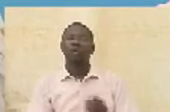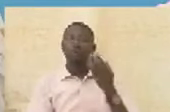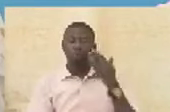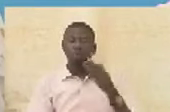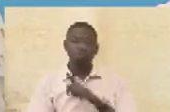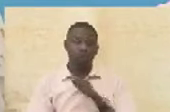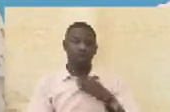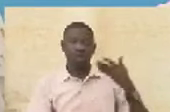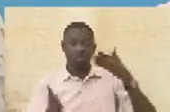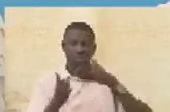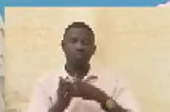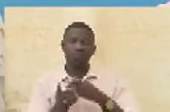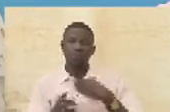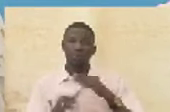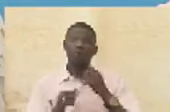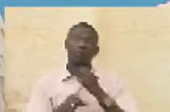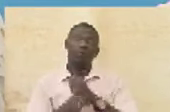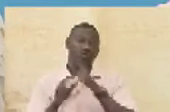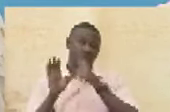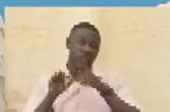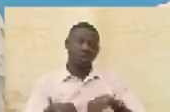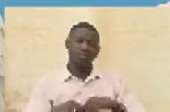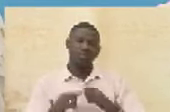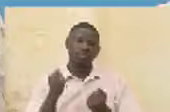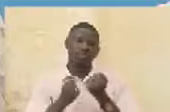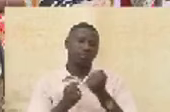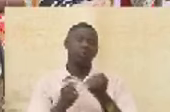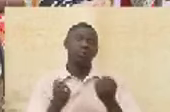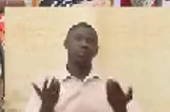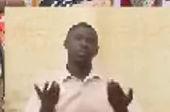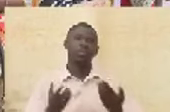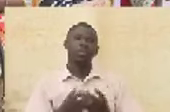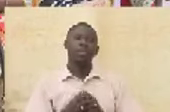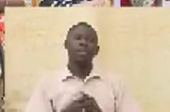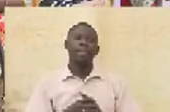When we arrived, we were made to alight from the vehicles.